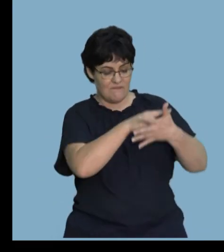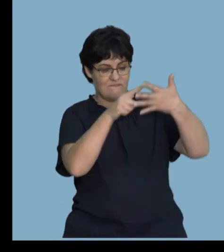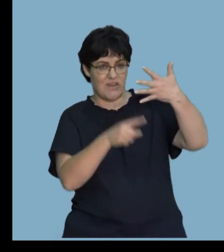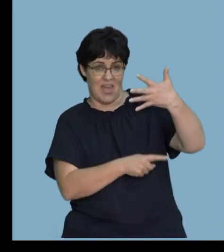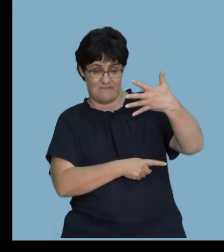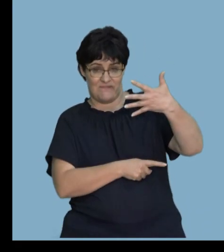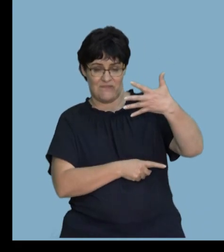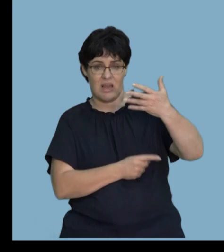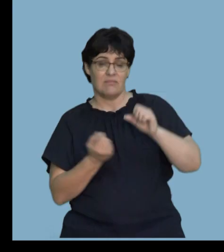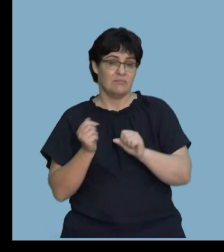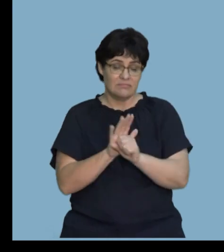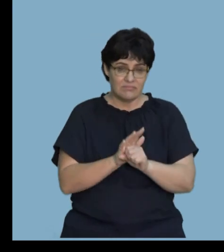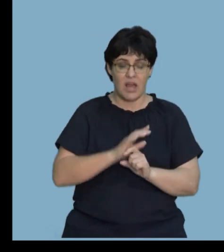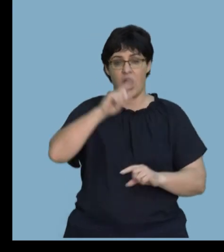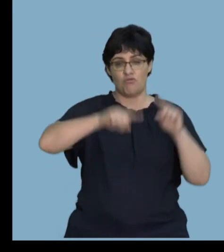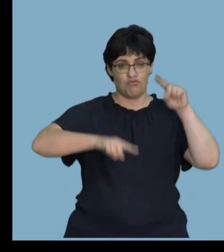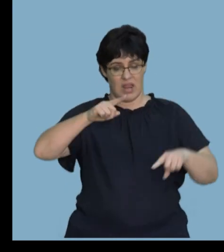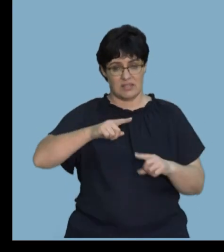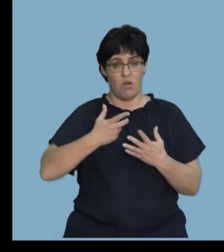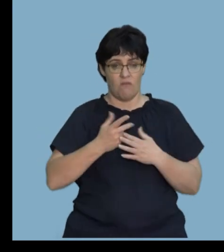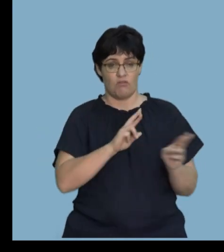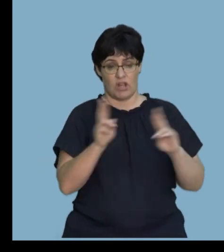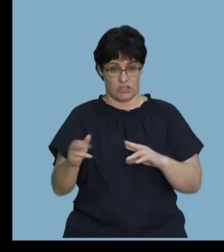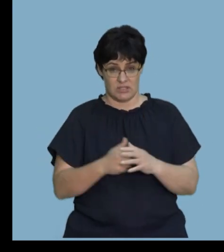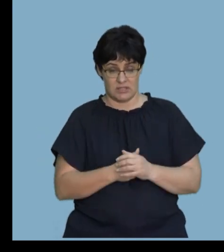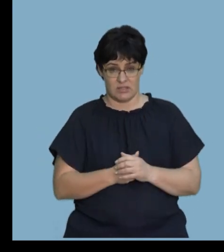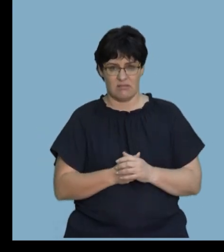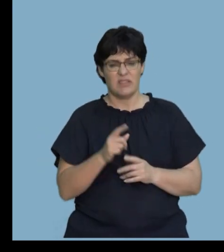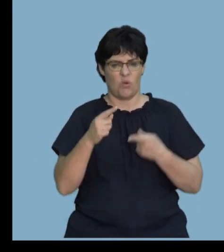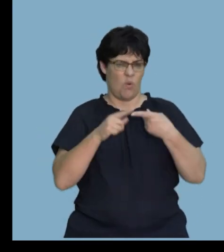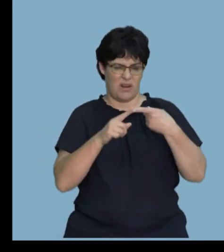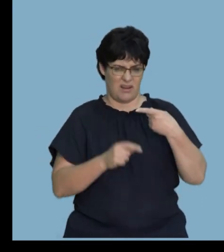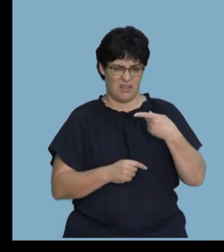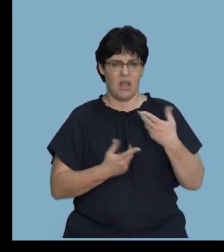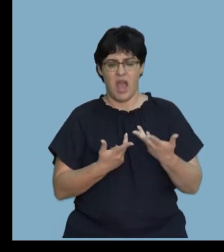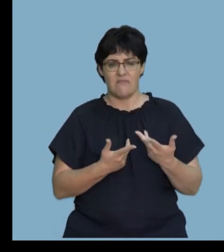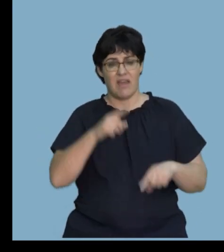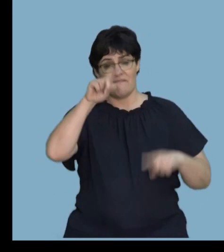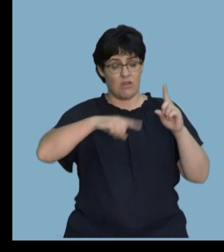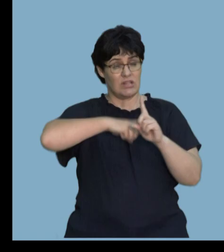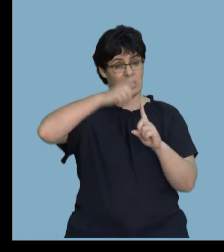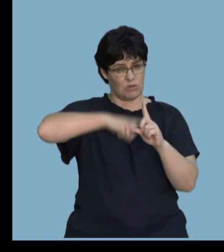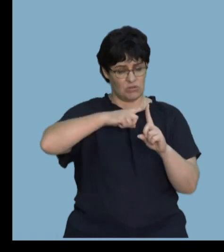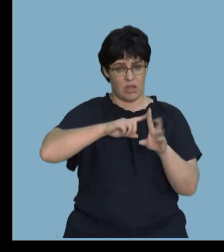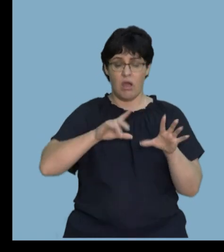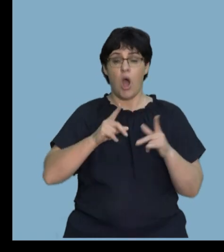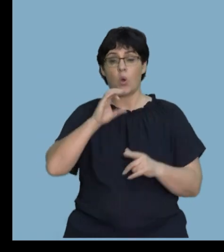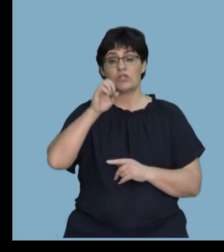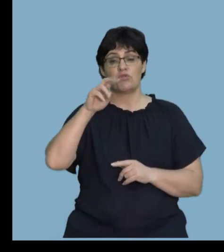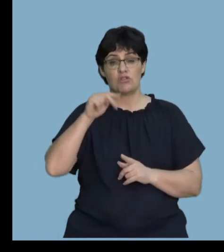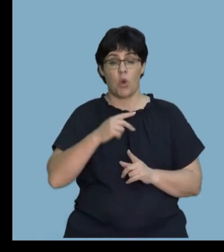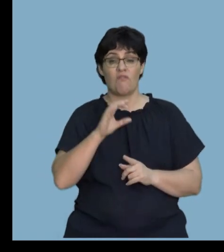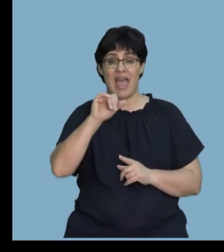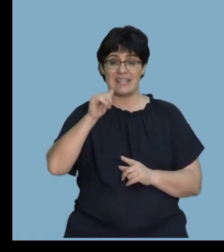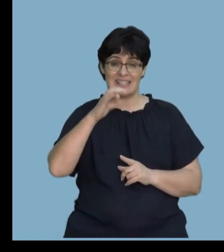of reaction, okay? This is just one of them. But if we vary temperature, it means the concentration of the acid that is used